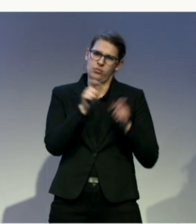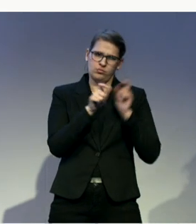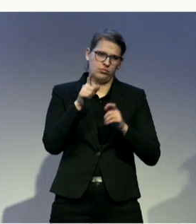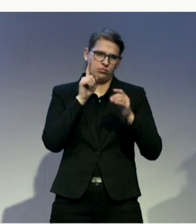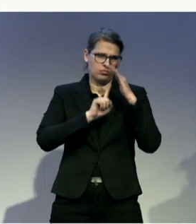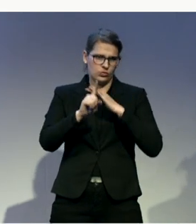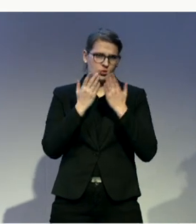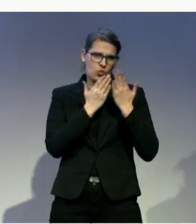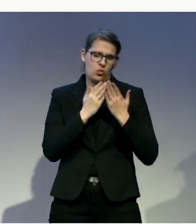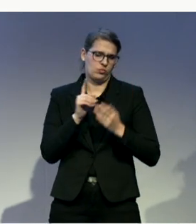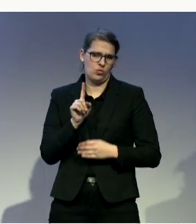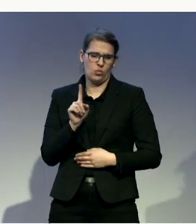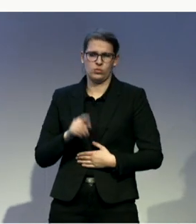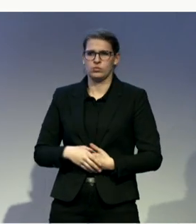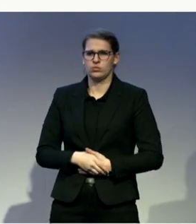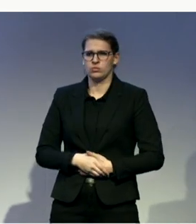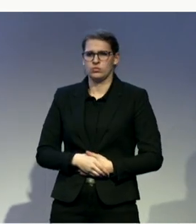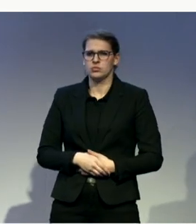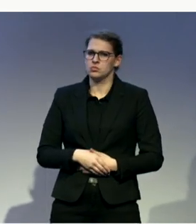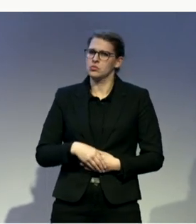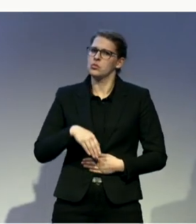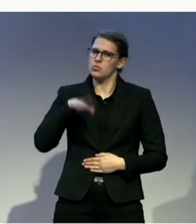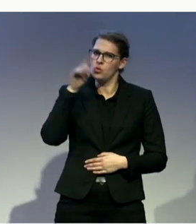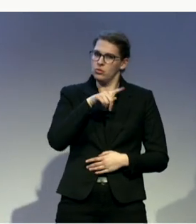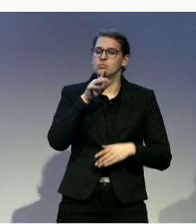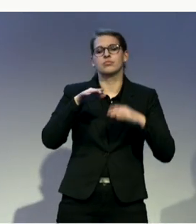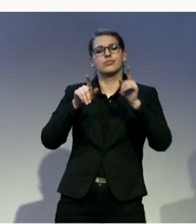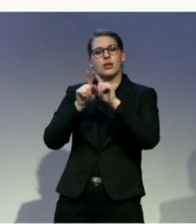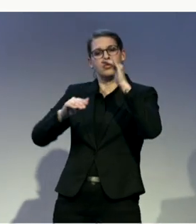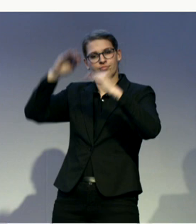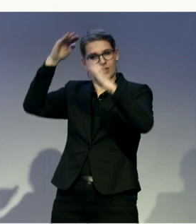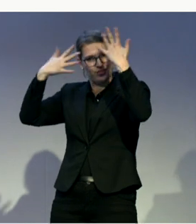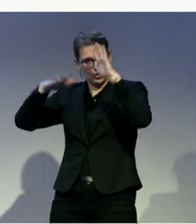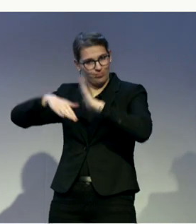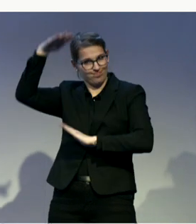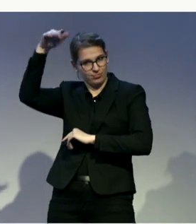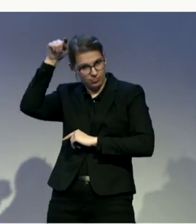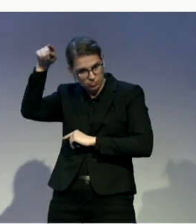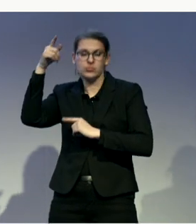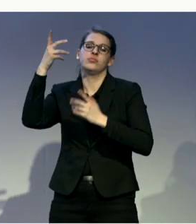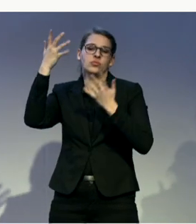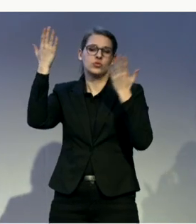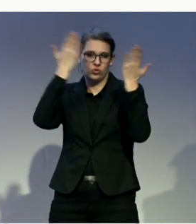Uglavnom su odrasli. They are mostly grown-ups who already finished education.